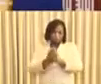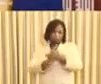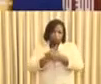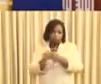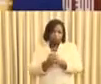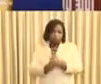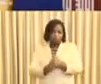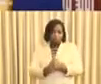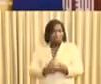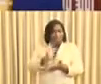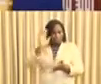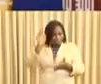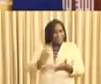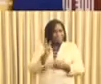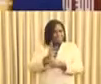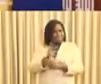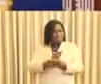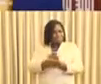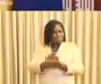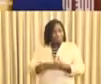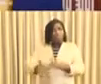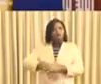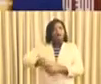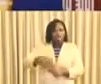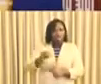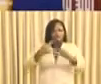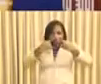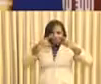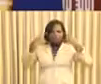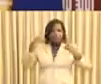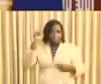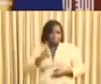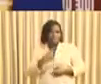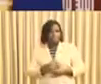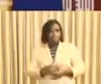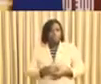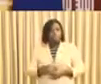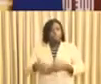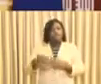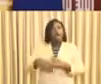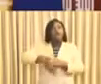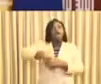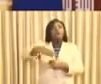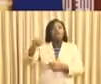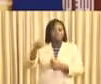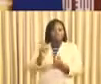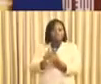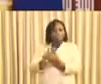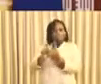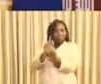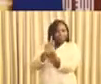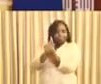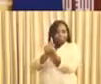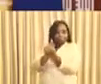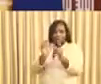pia, yan hya mask no, ye wa abonten a, ye makwan enda ye ntem. Ye